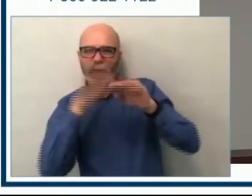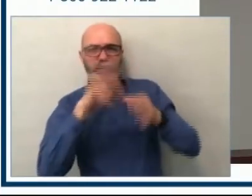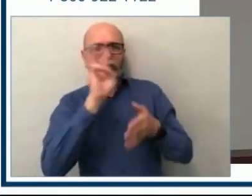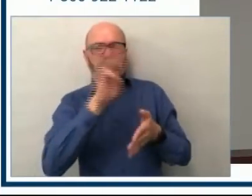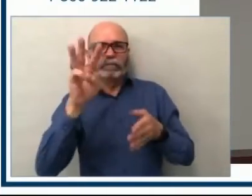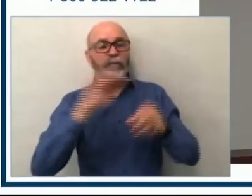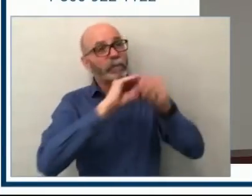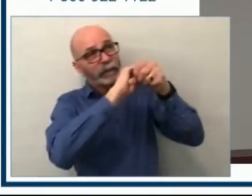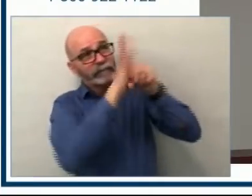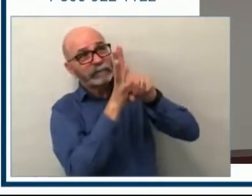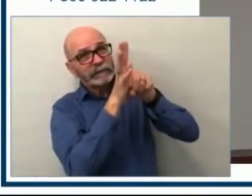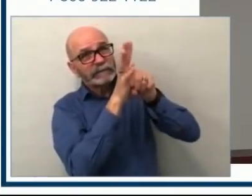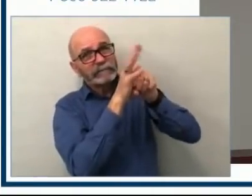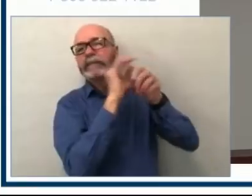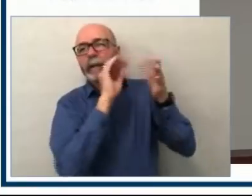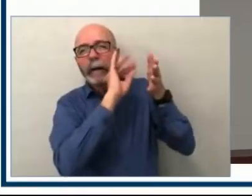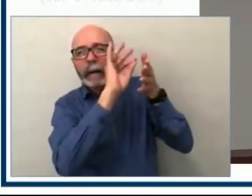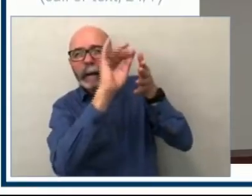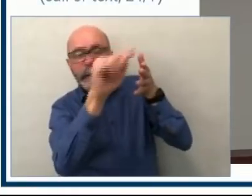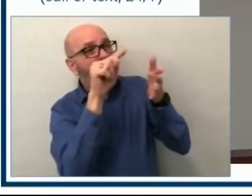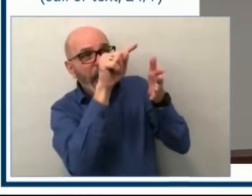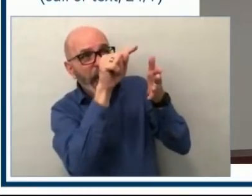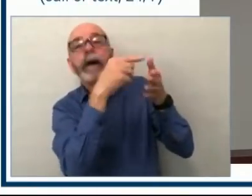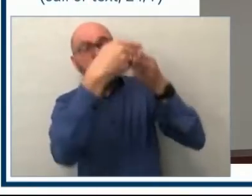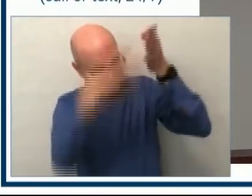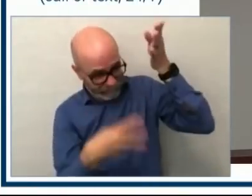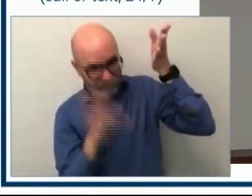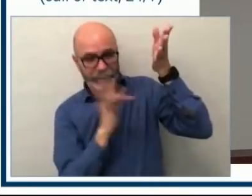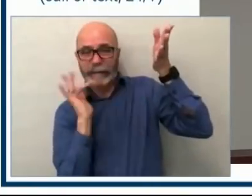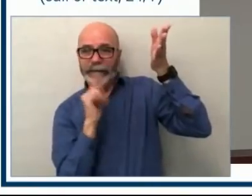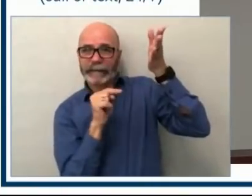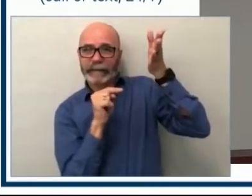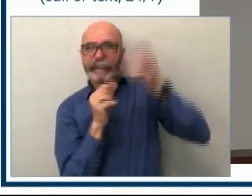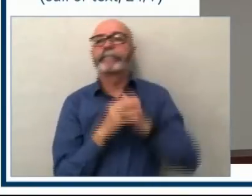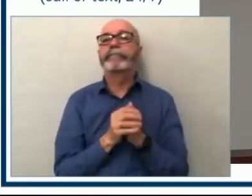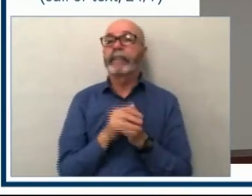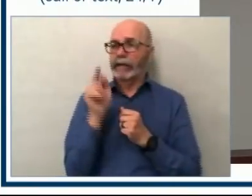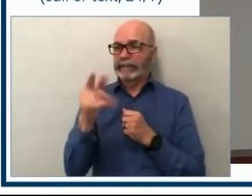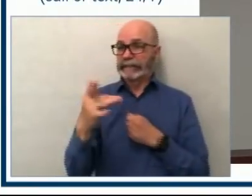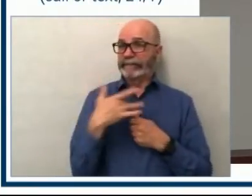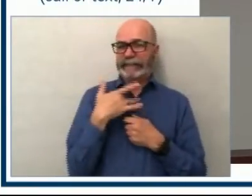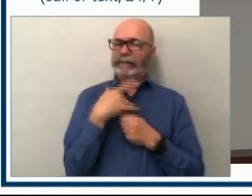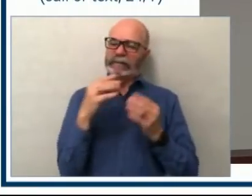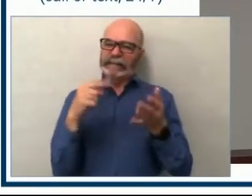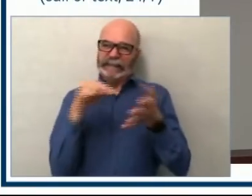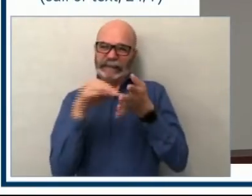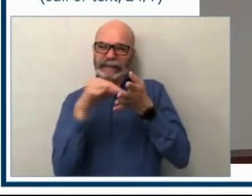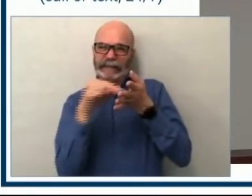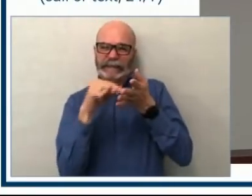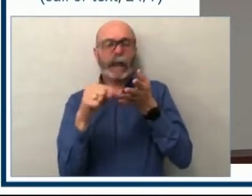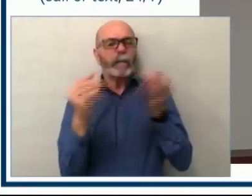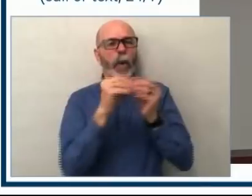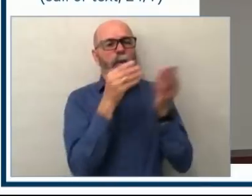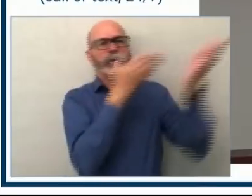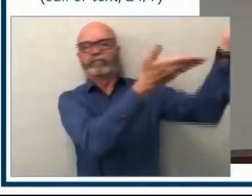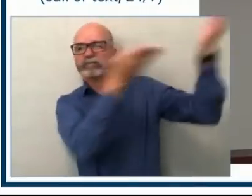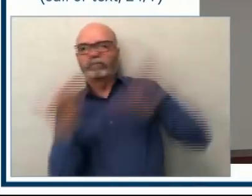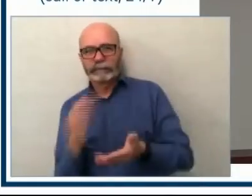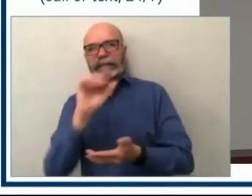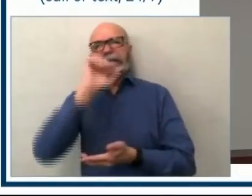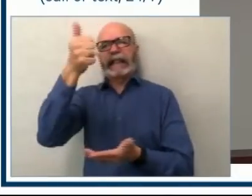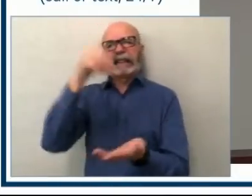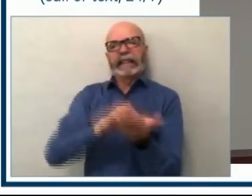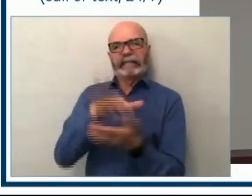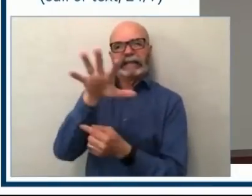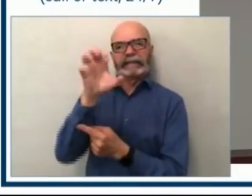website. This week, we expect to receive 10,530 doses of Pfizer vaccine, half of which will